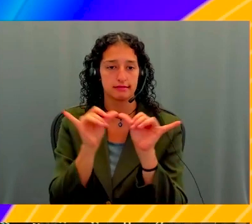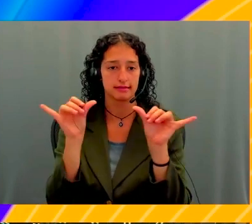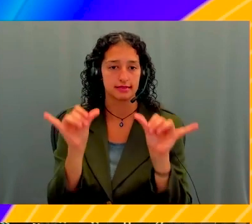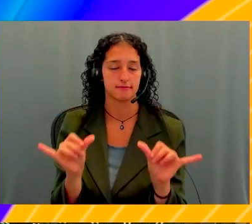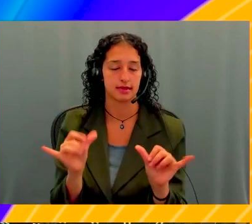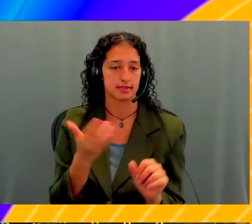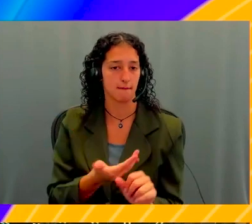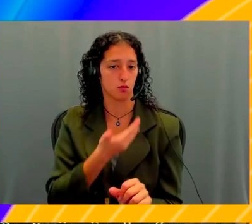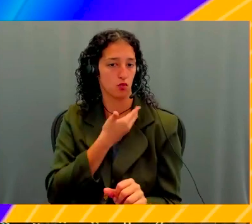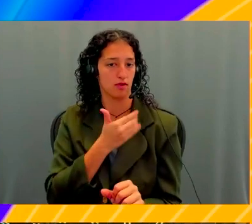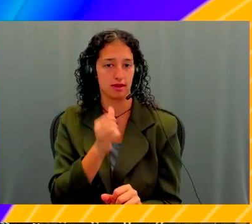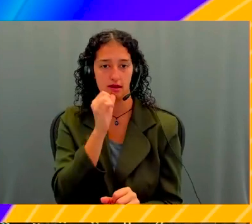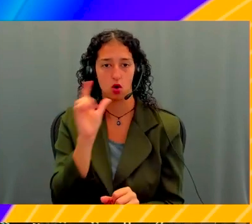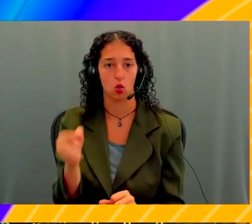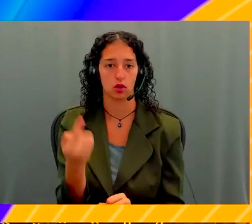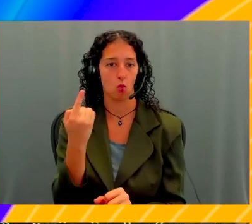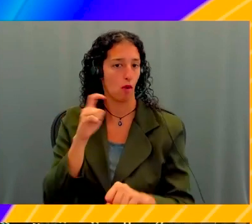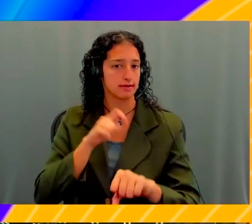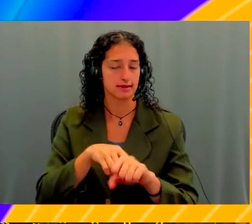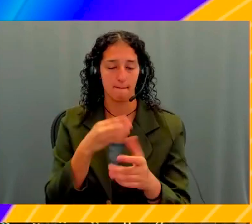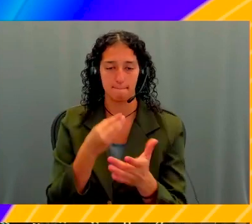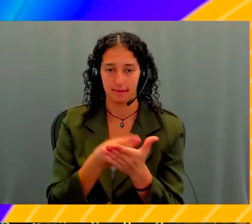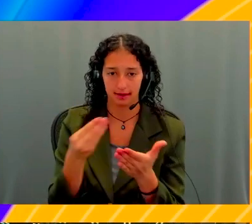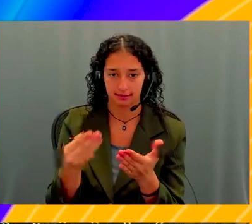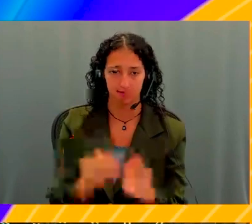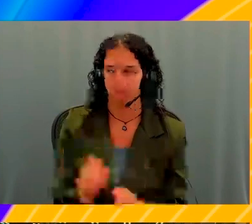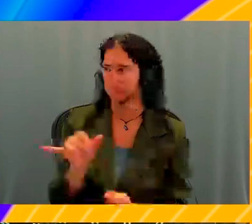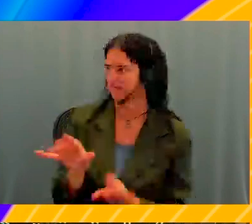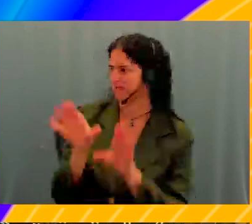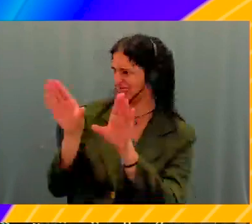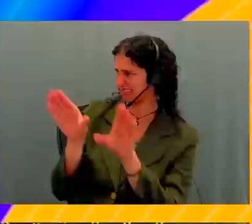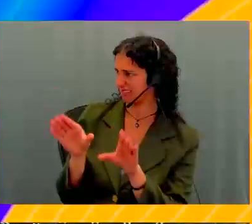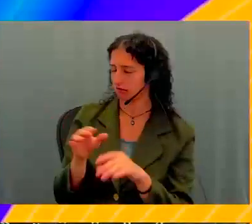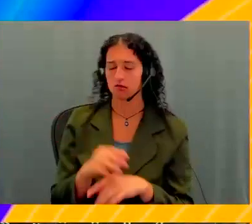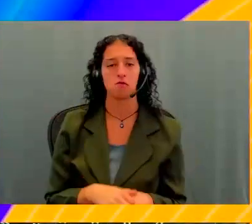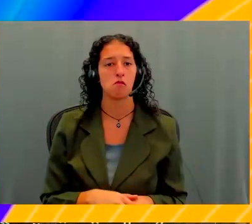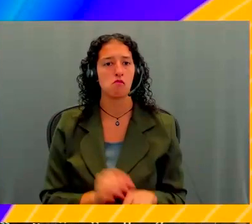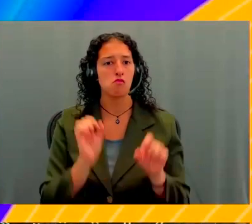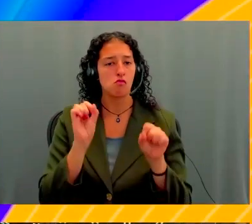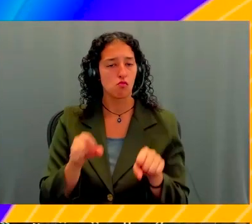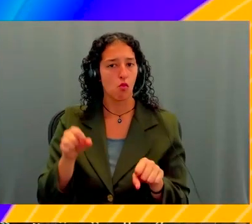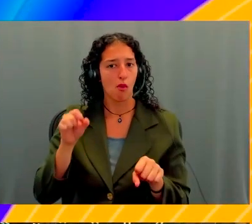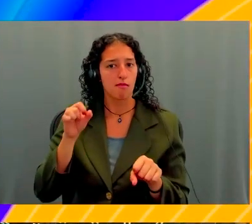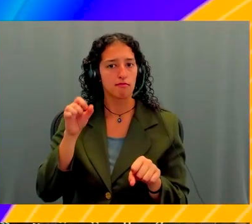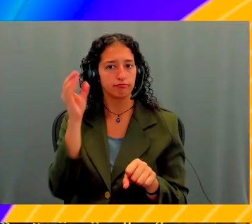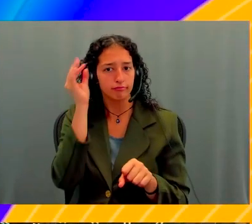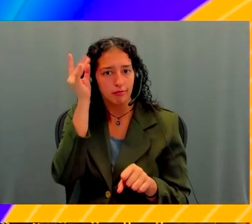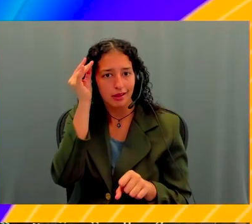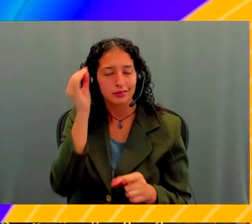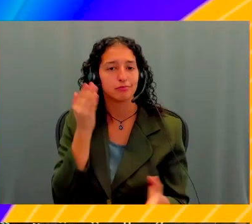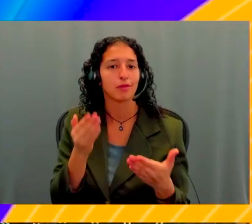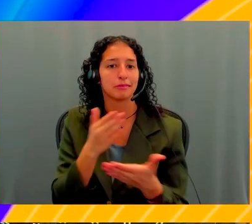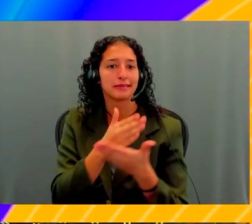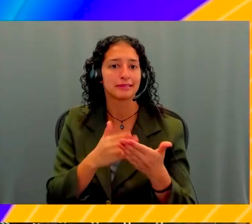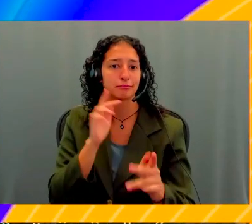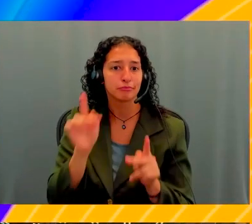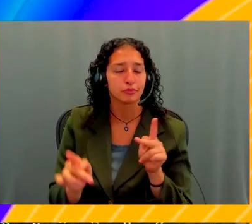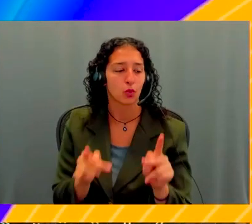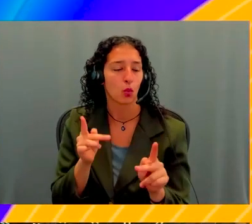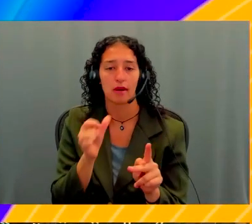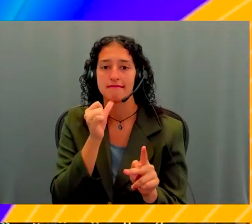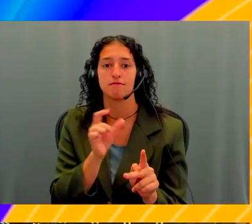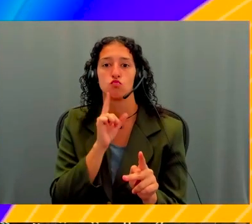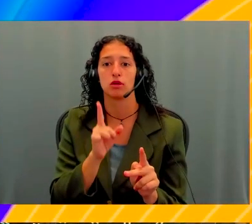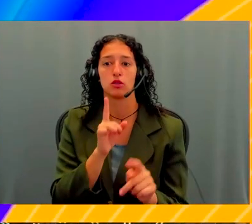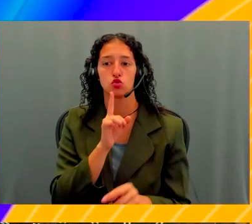one-time buy. That's amazing. And then, so I can imagine maybe because there might be some people who are not really sure of